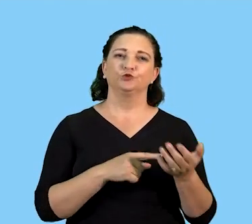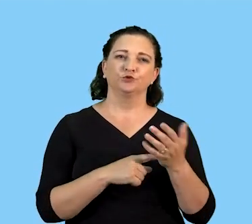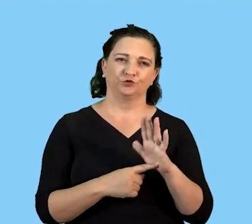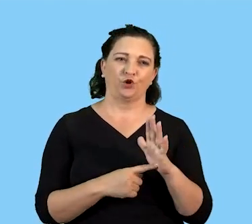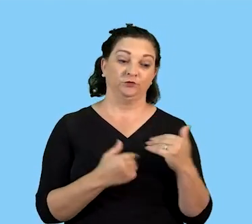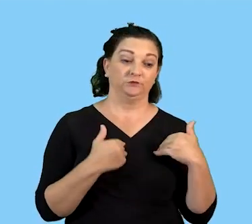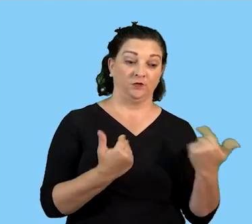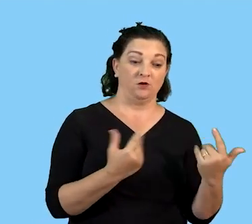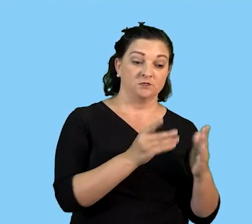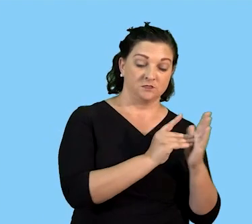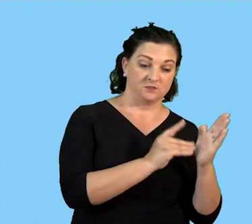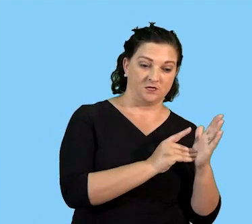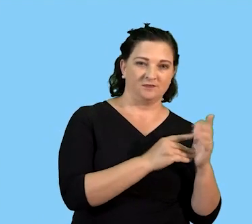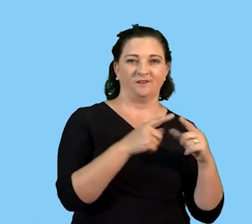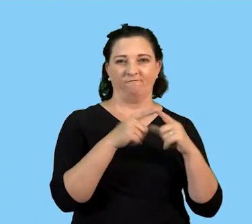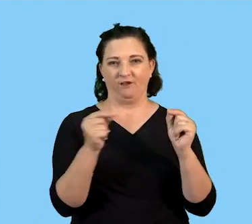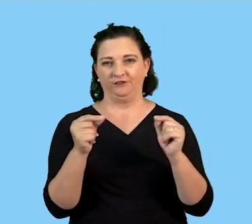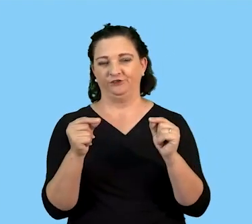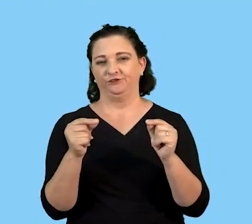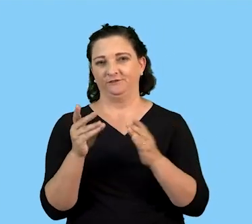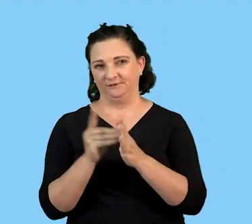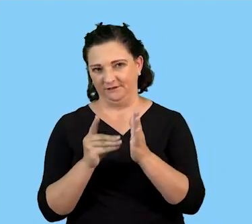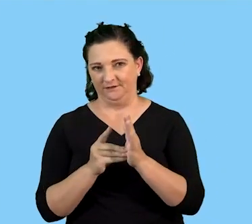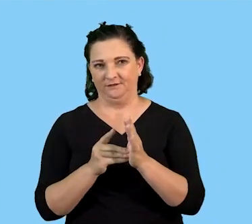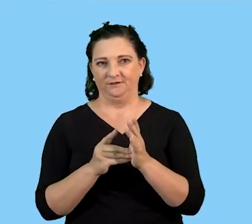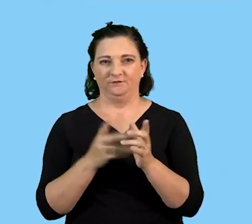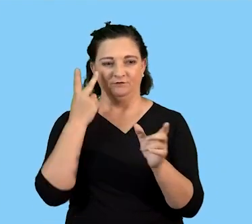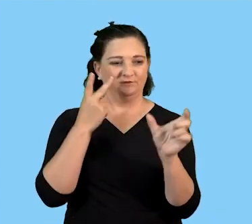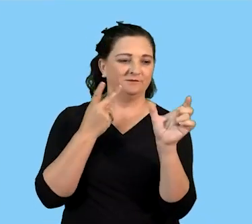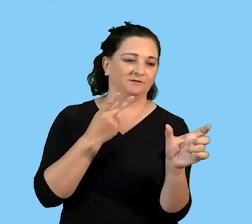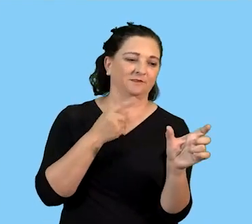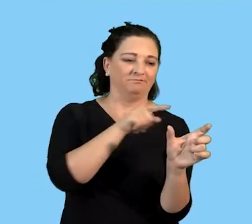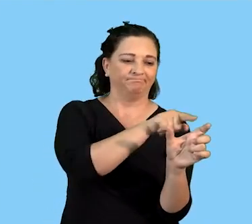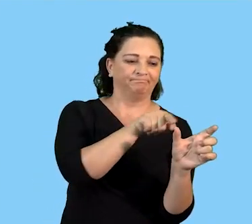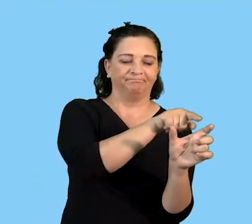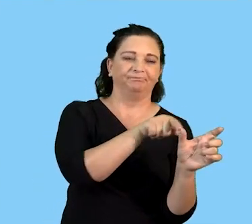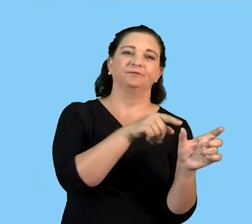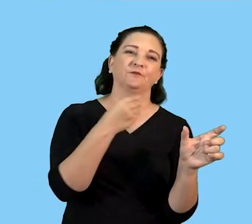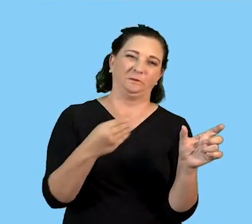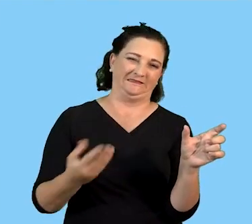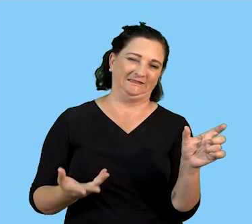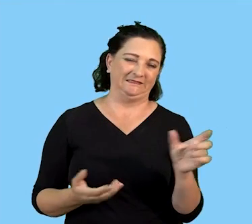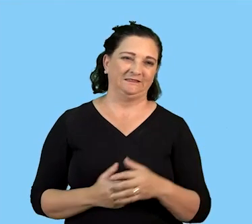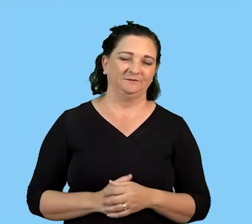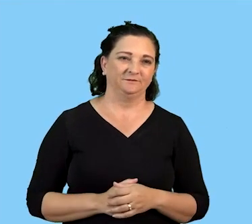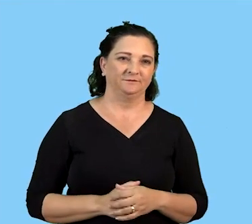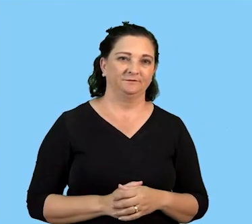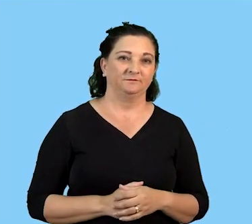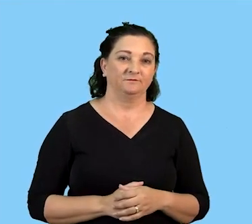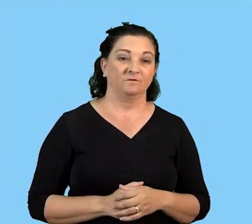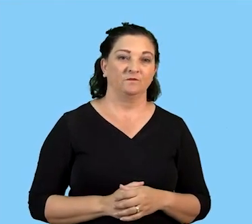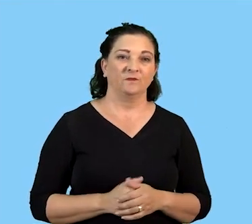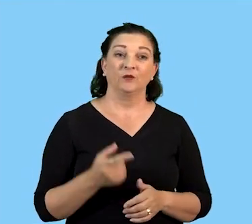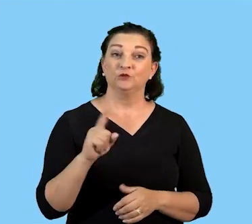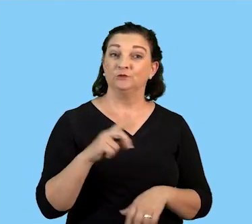finish dates of a particular task that has to be done in a business. Then it shows what needs to